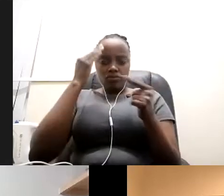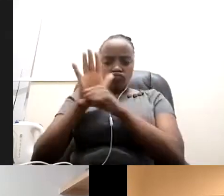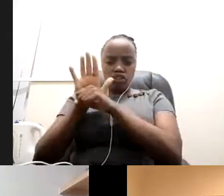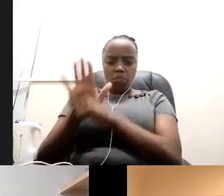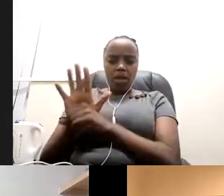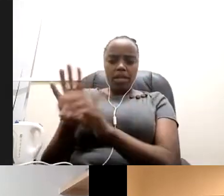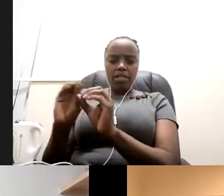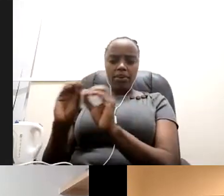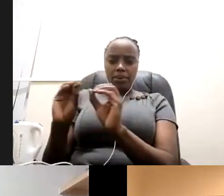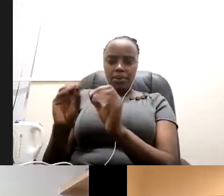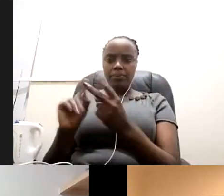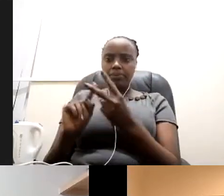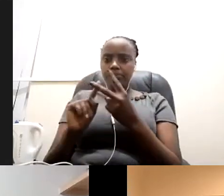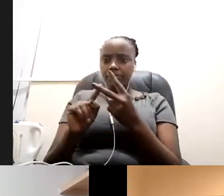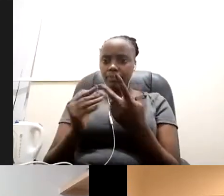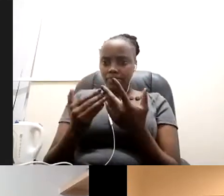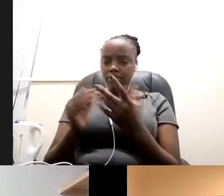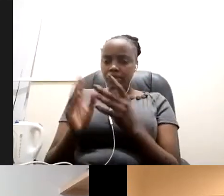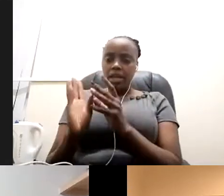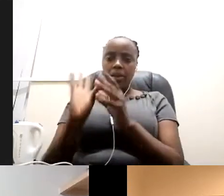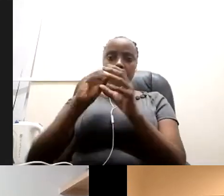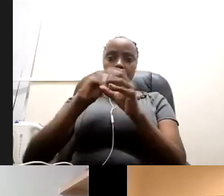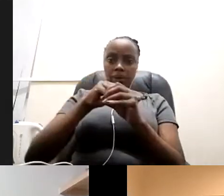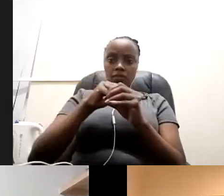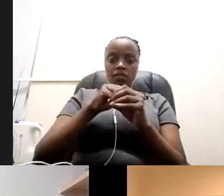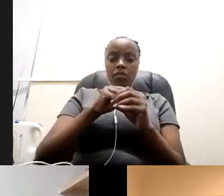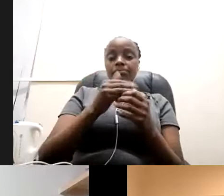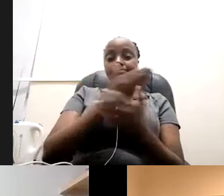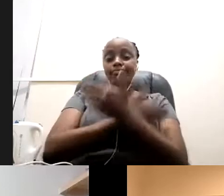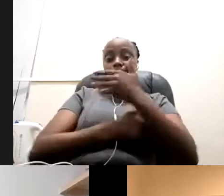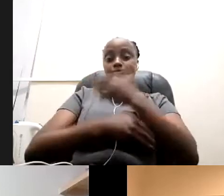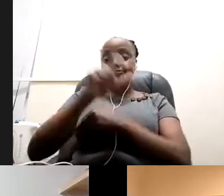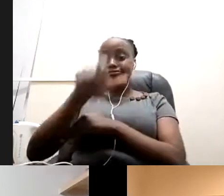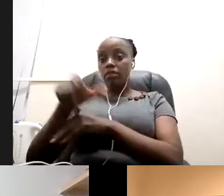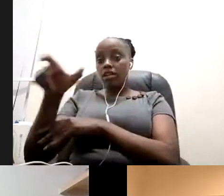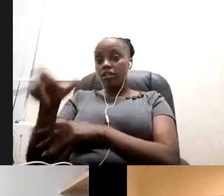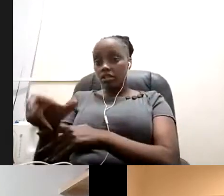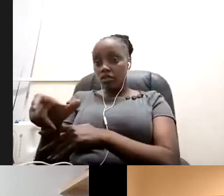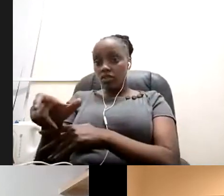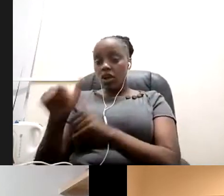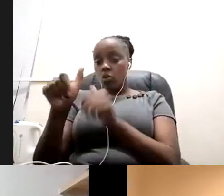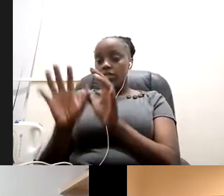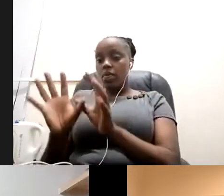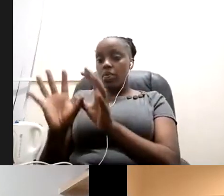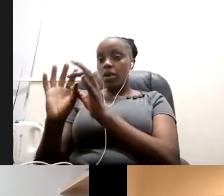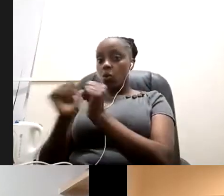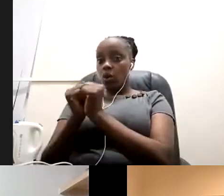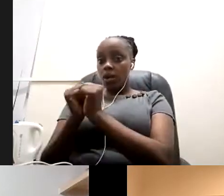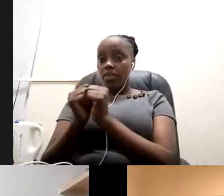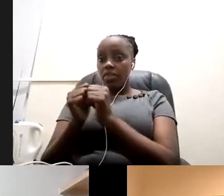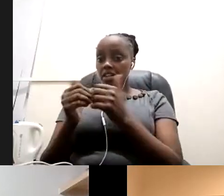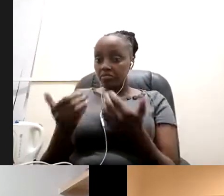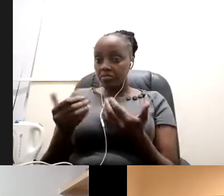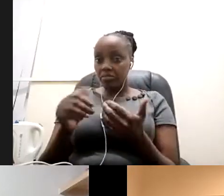Second, intersectionality between persons with disability crossing Indian persons,